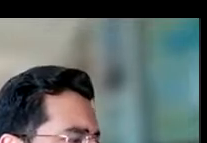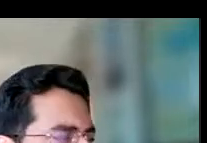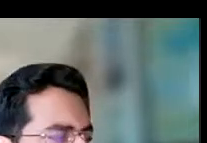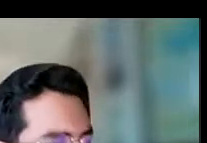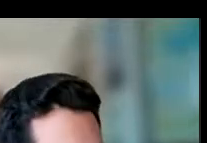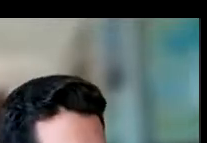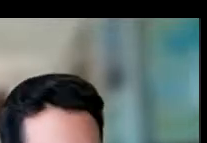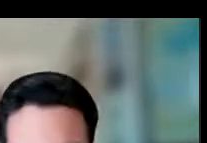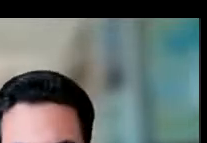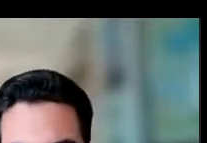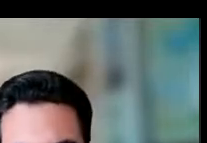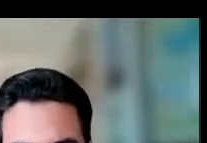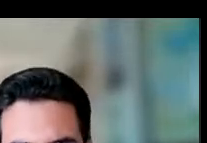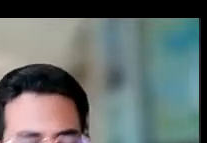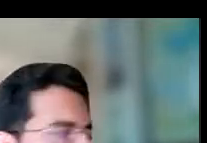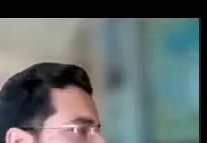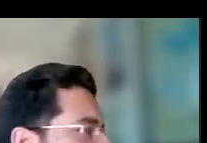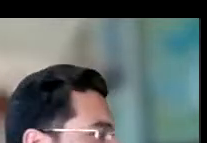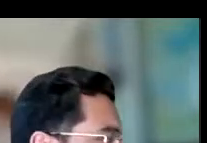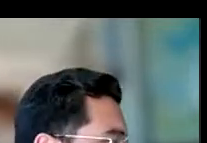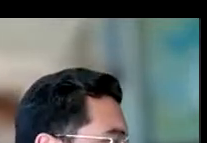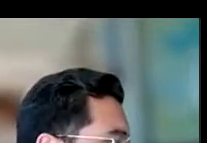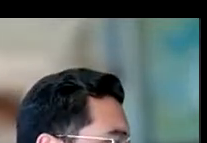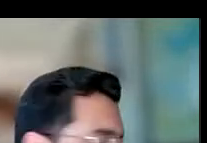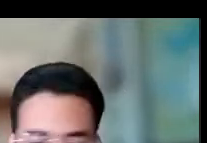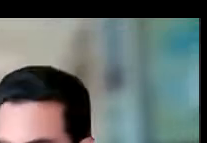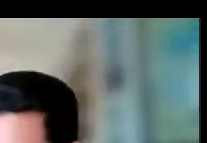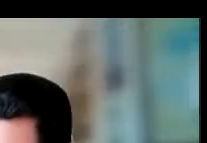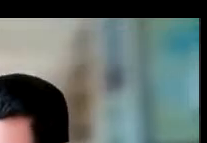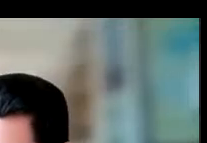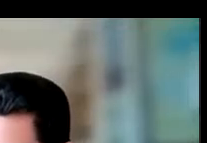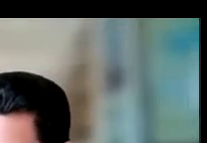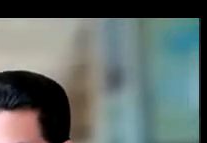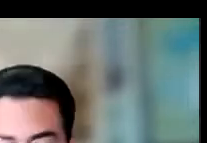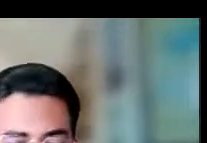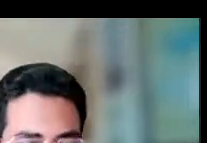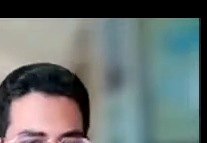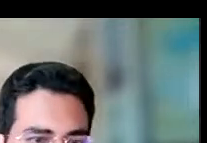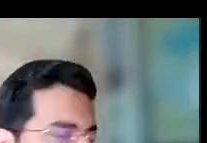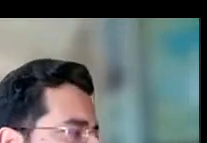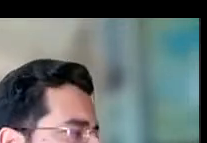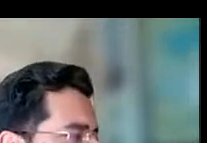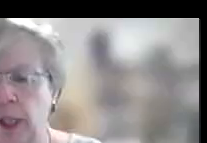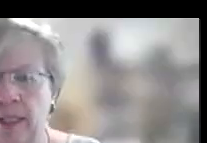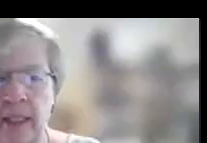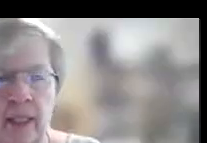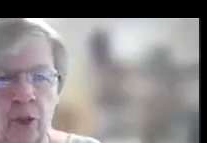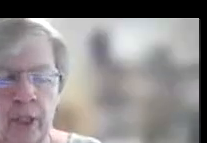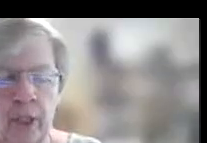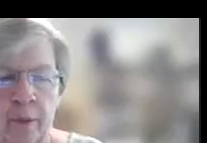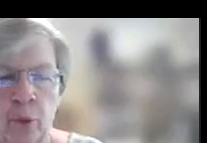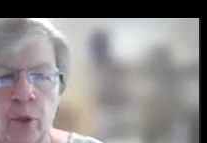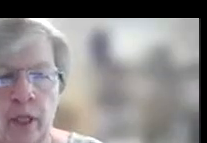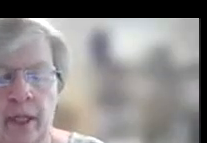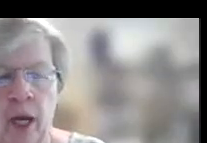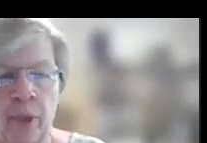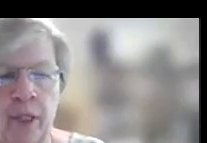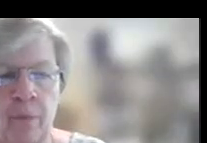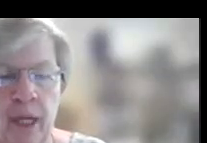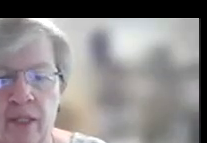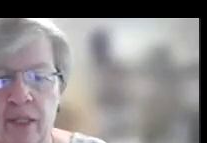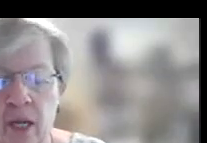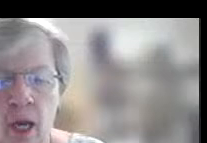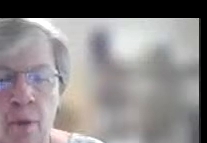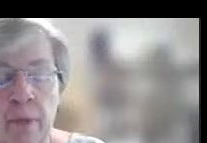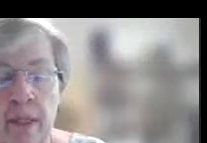to split the group into 2 and move into breakout groups. We've got some questions prepared, and we'd like to get your input on how